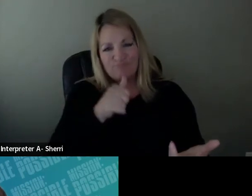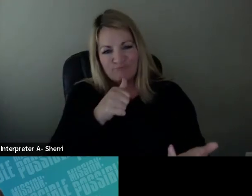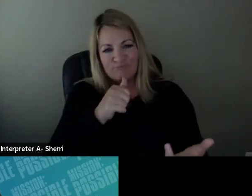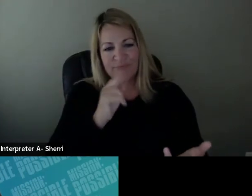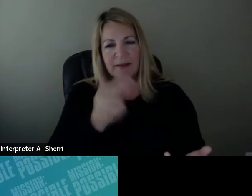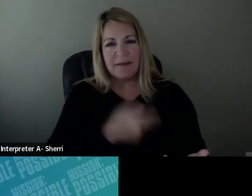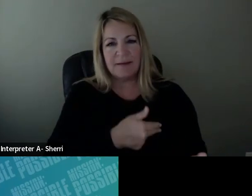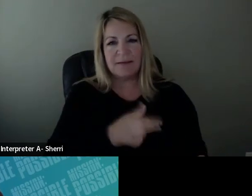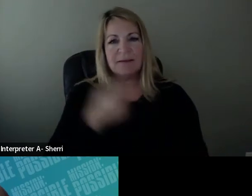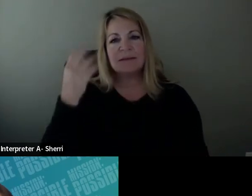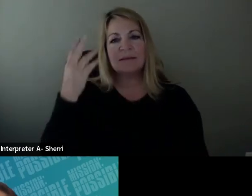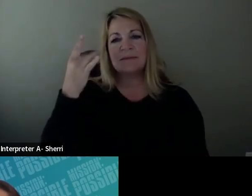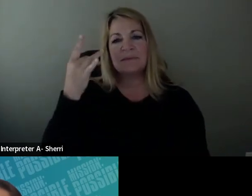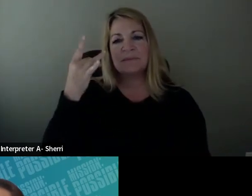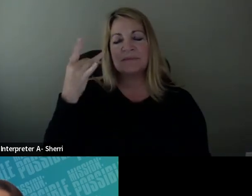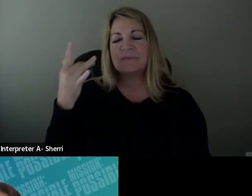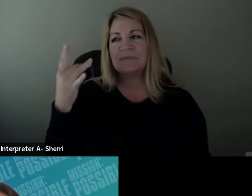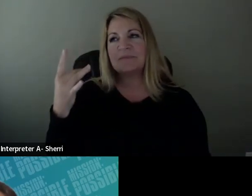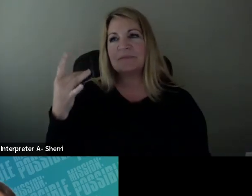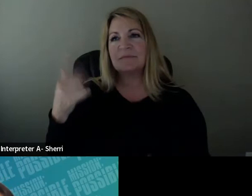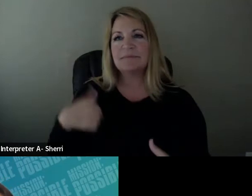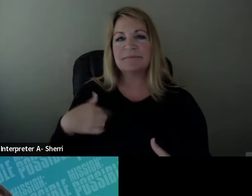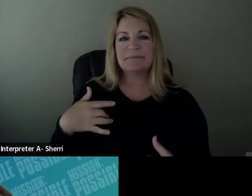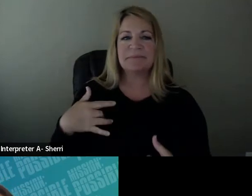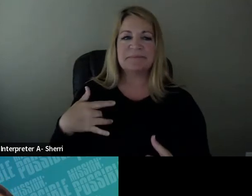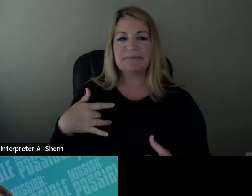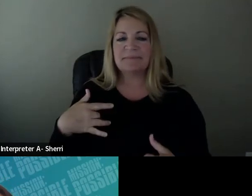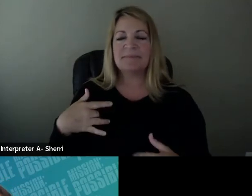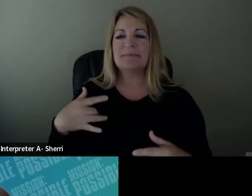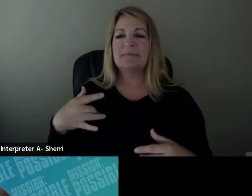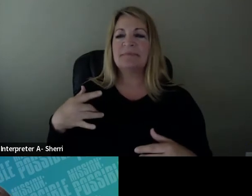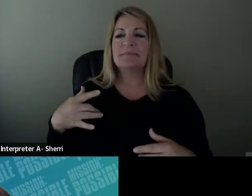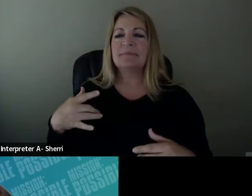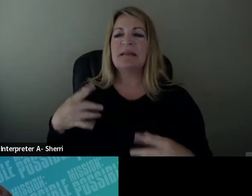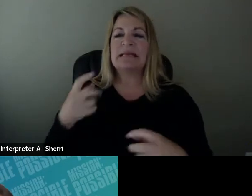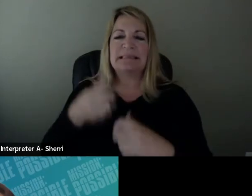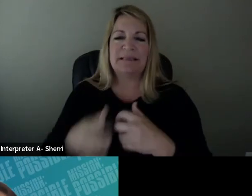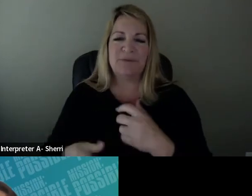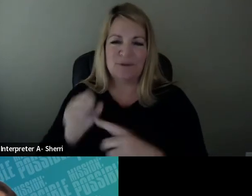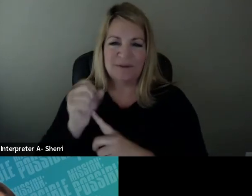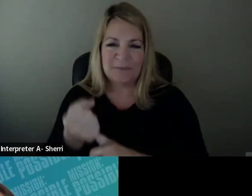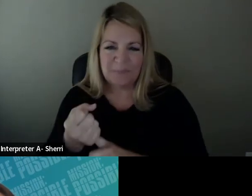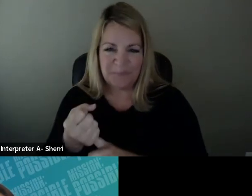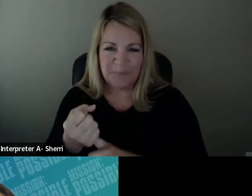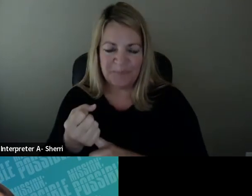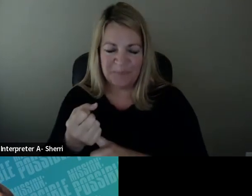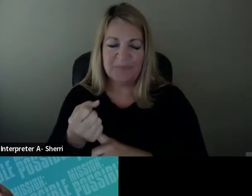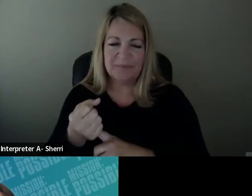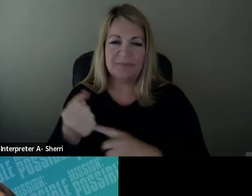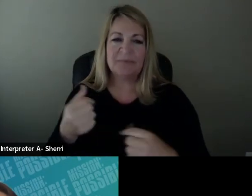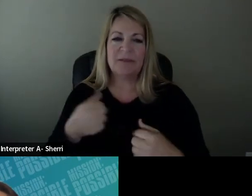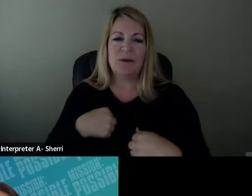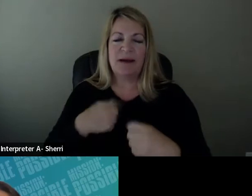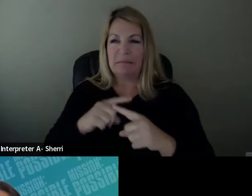because it put us into a very difficult situation. And we also encountered